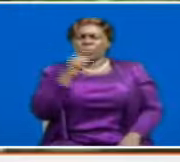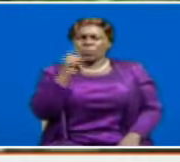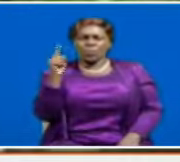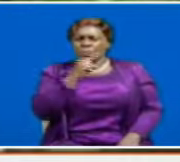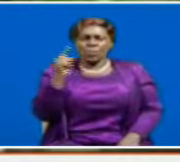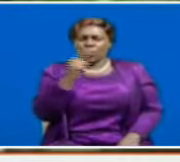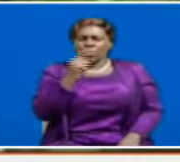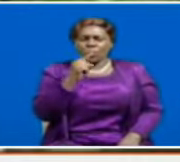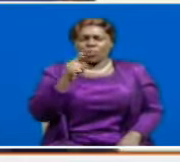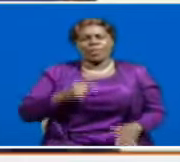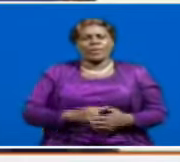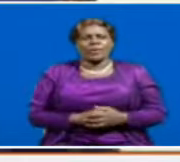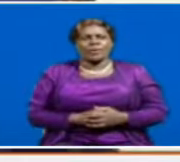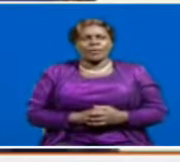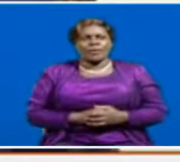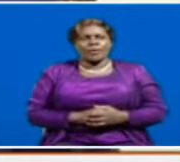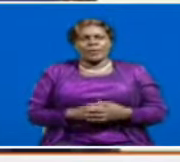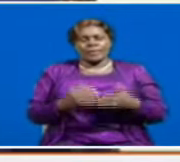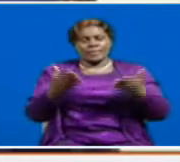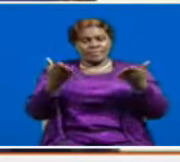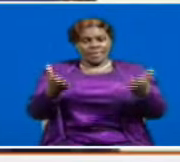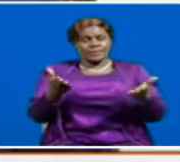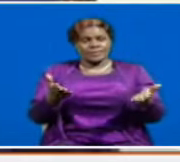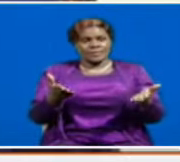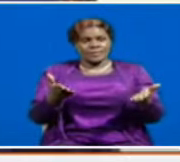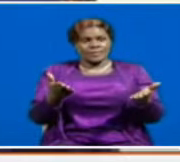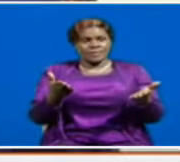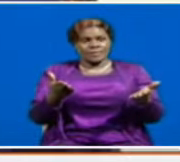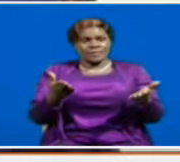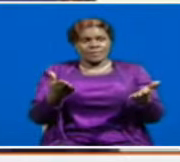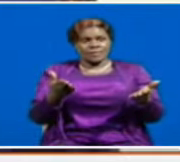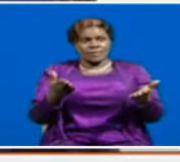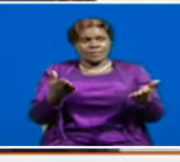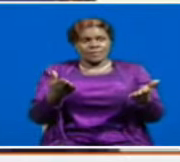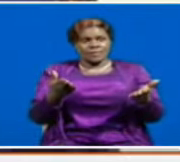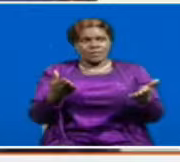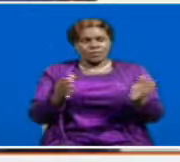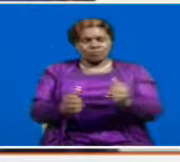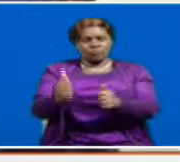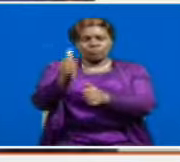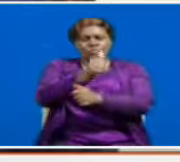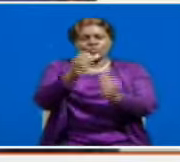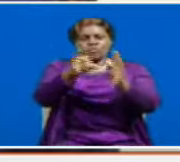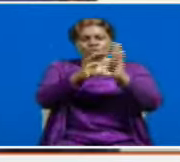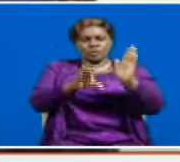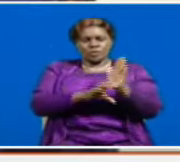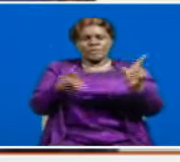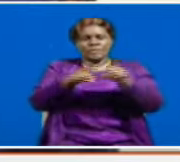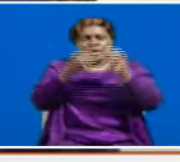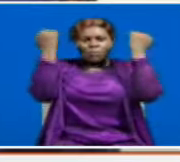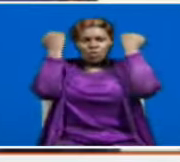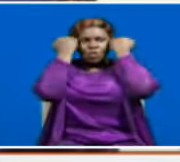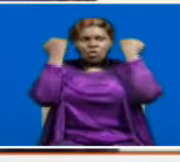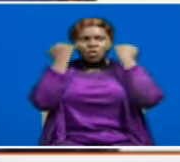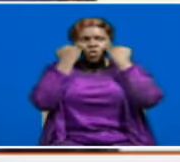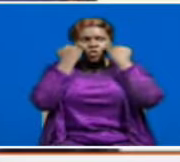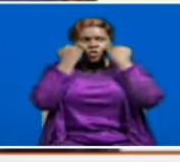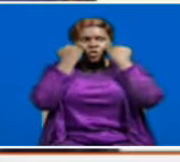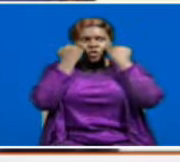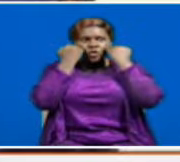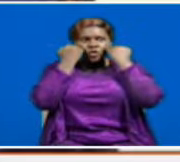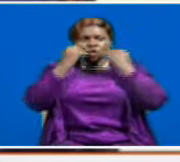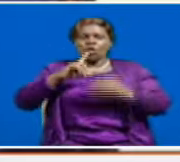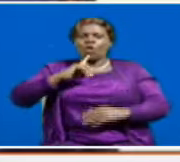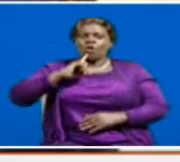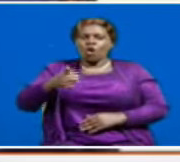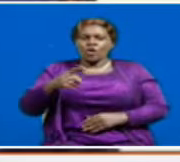difficult circumstances. And that's where the supremacy of the Constitution ought to always come, because even the courts can actually direct that